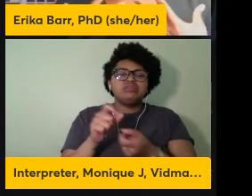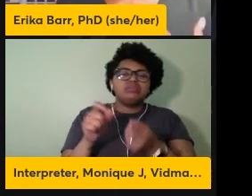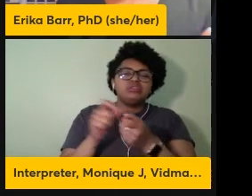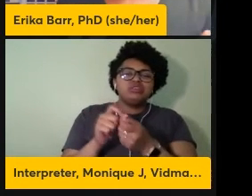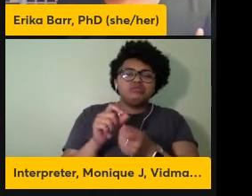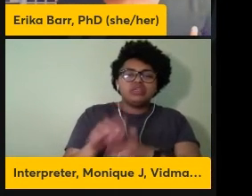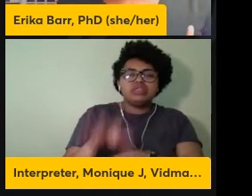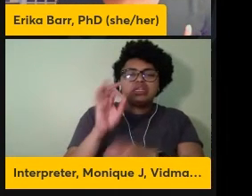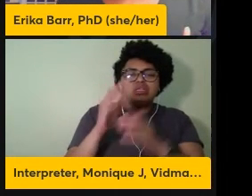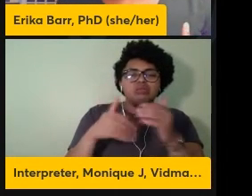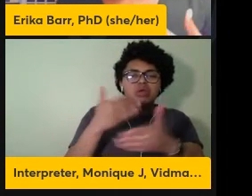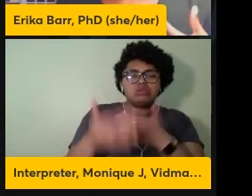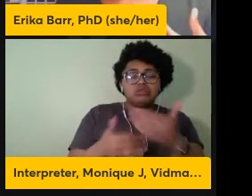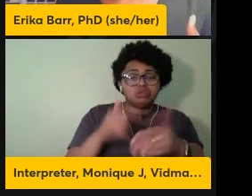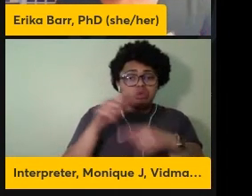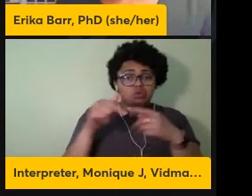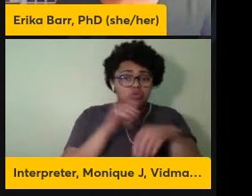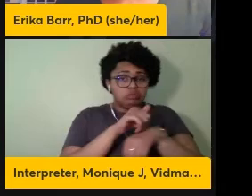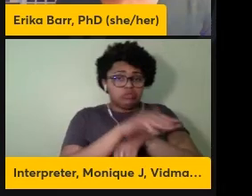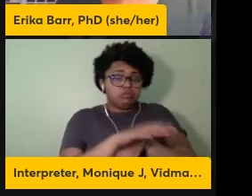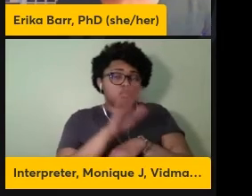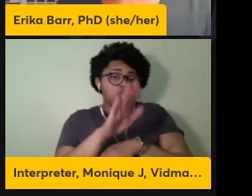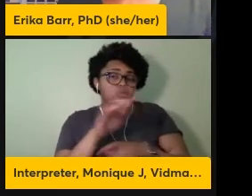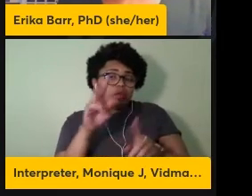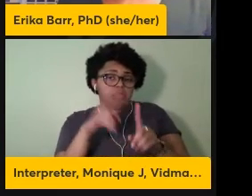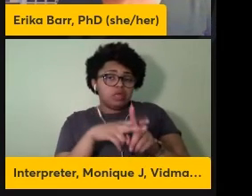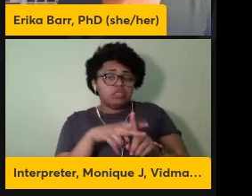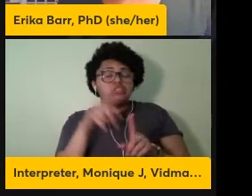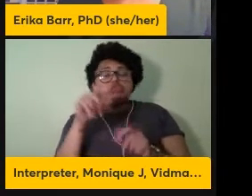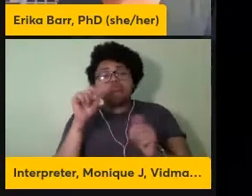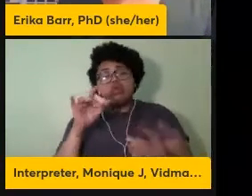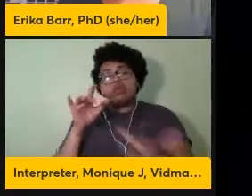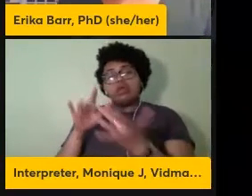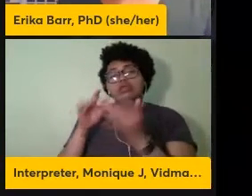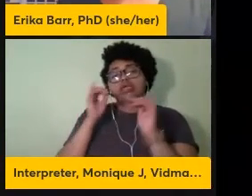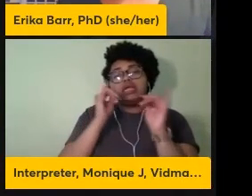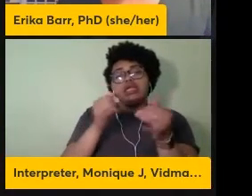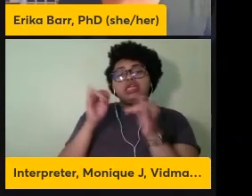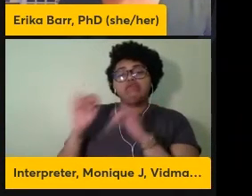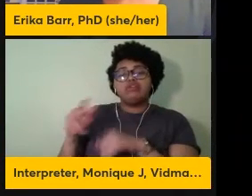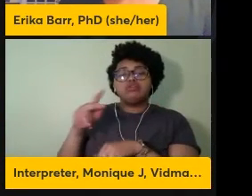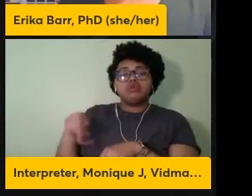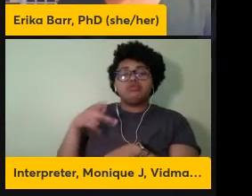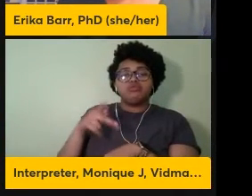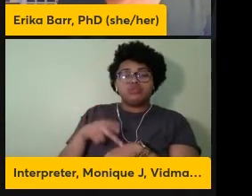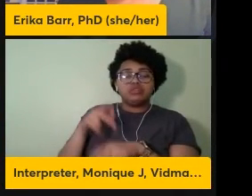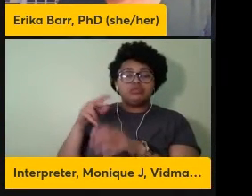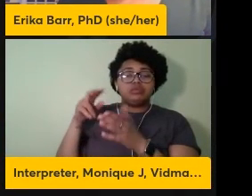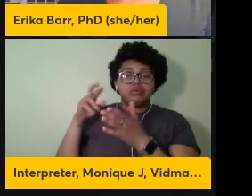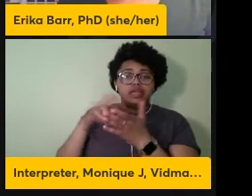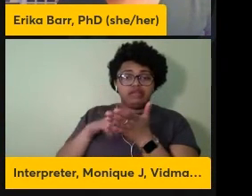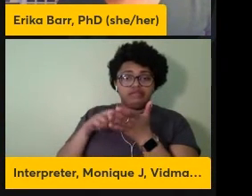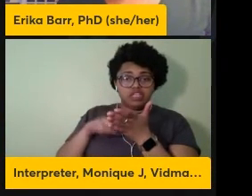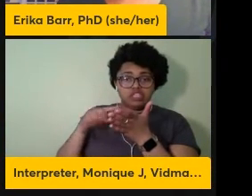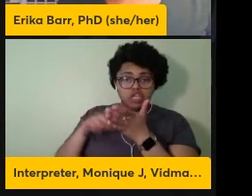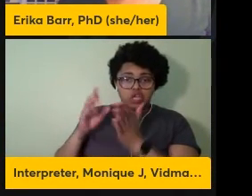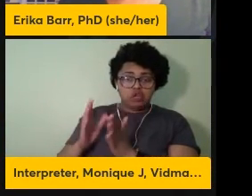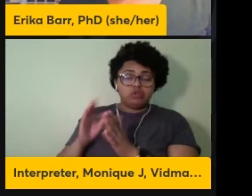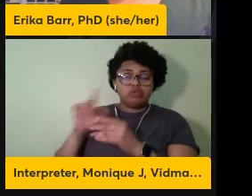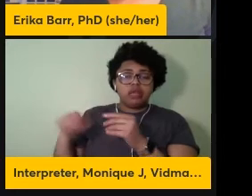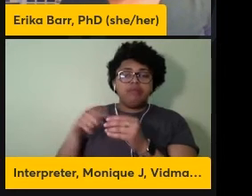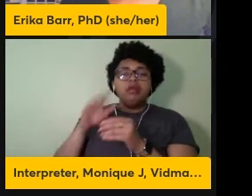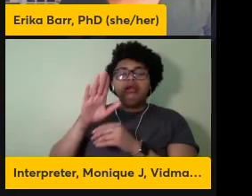process. Once you submit your applications, you're able to contact individual principal investigators in regards to